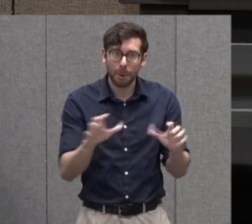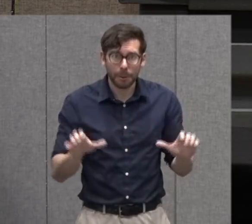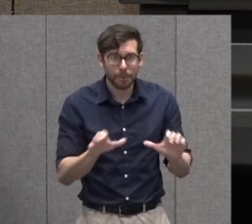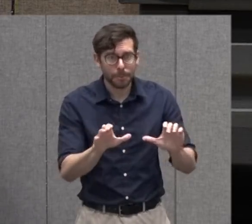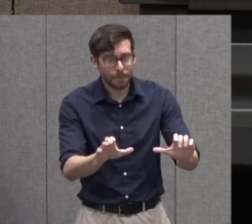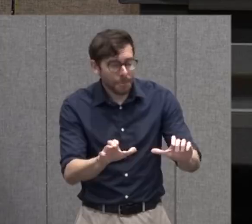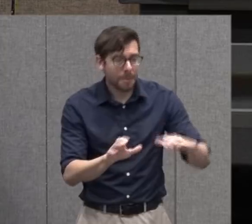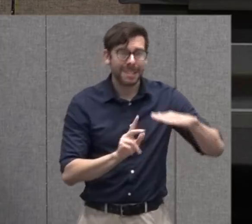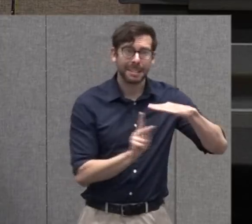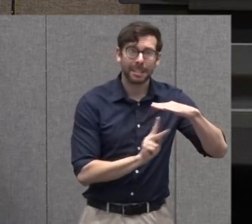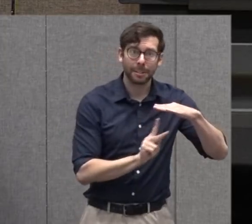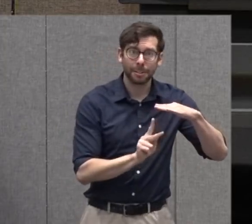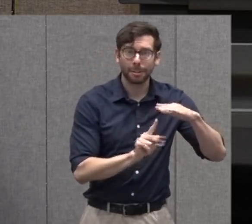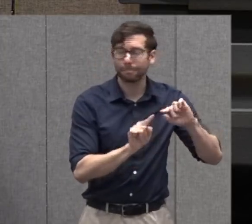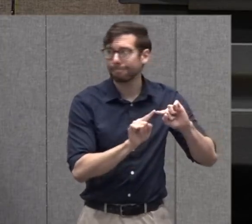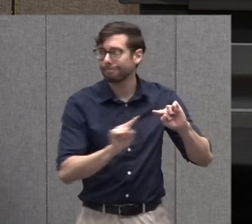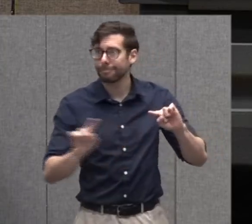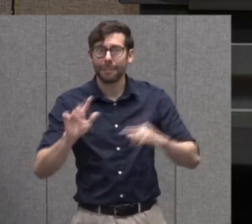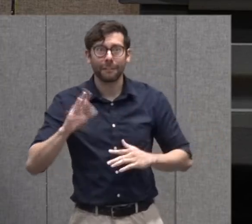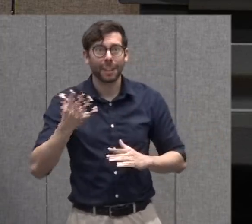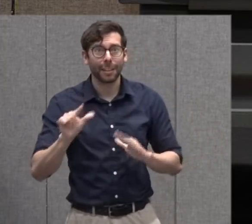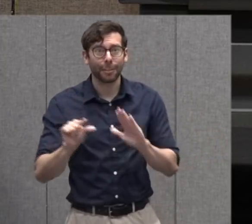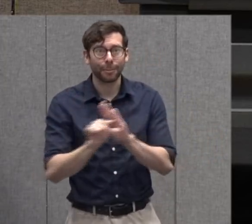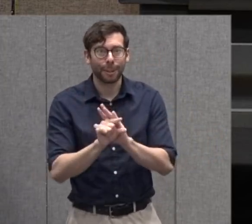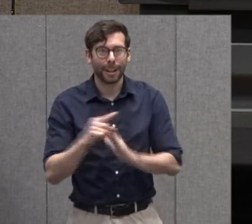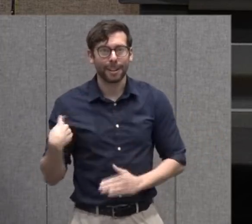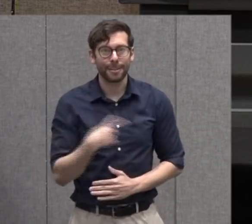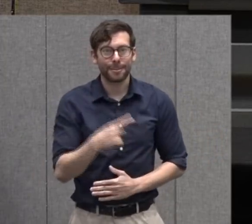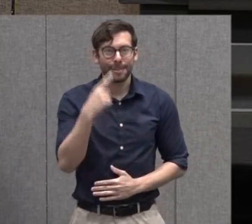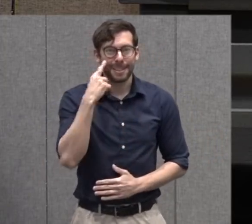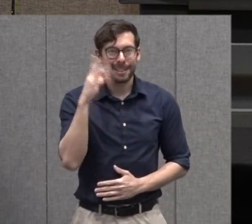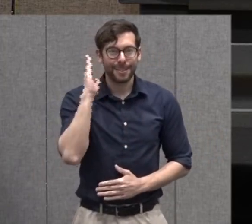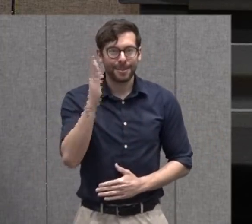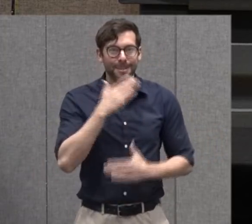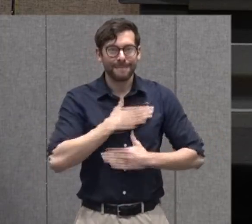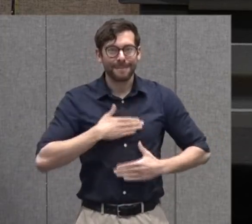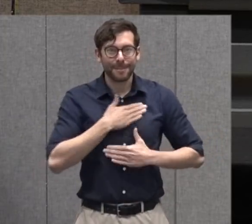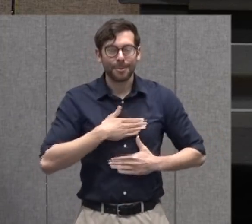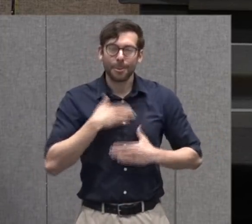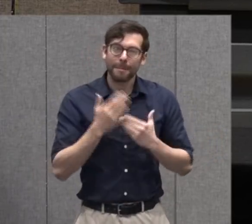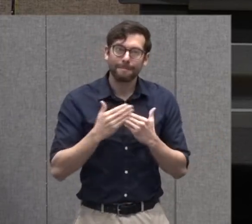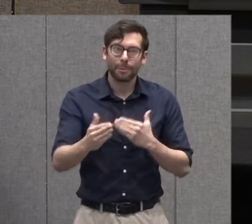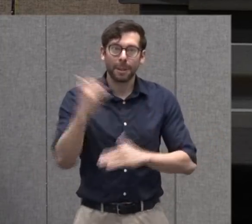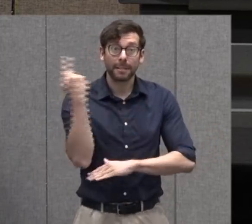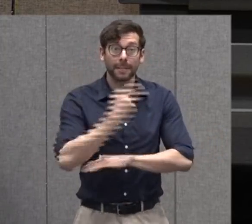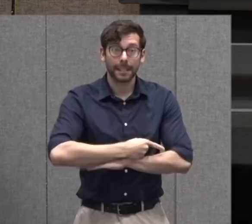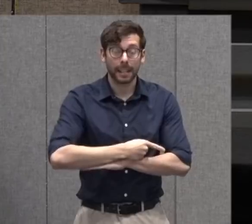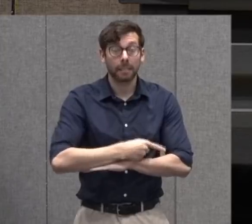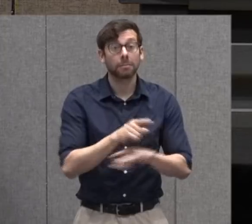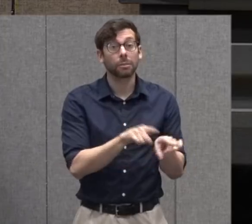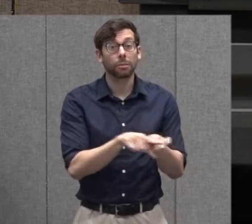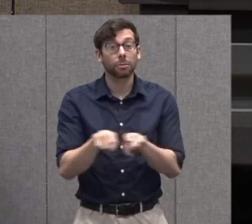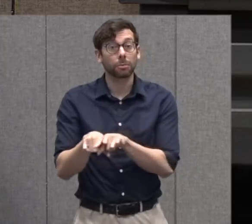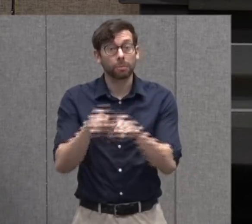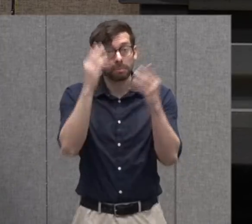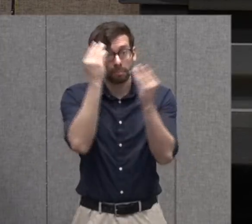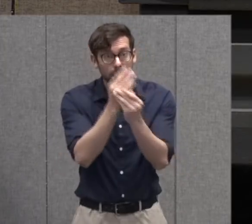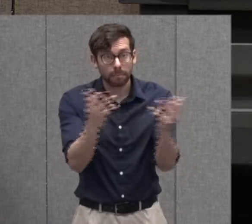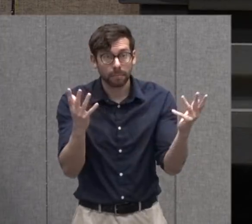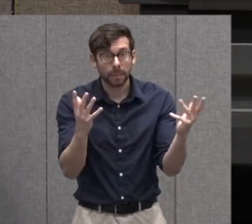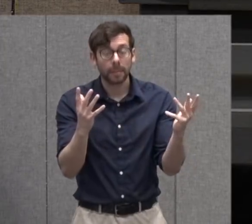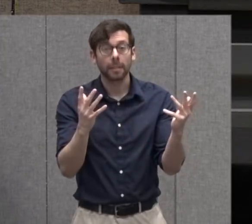all the way up through 5th grade. We think you're going to enjoy our day. I also want to give you a heads up about